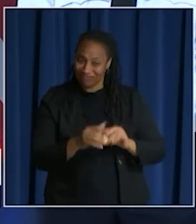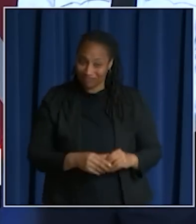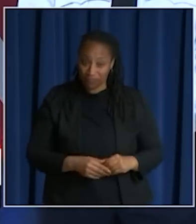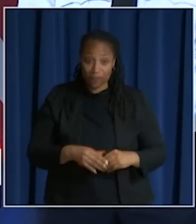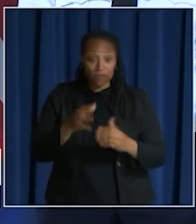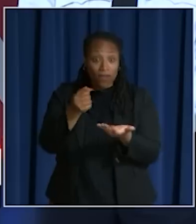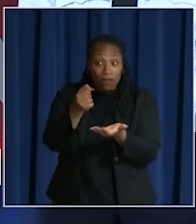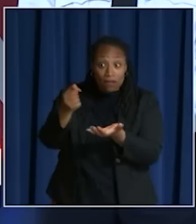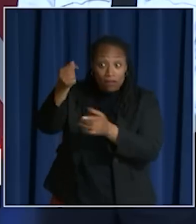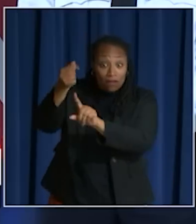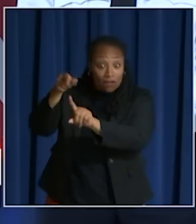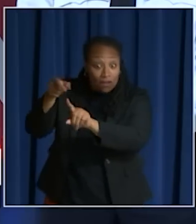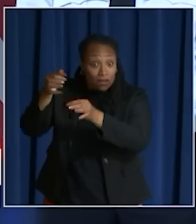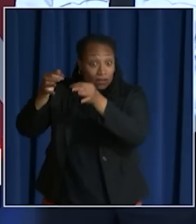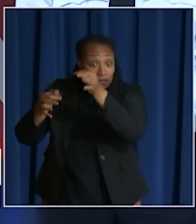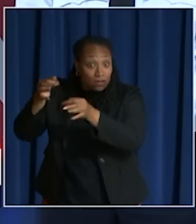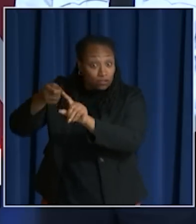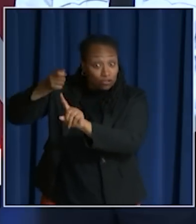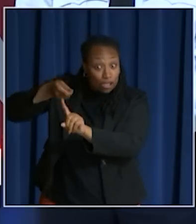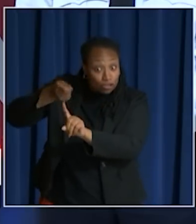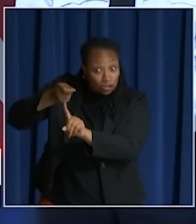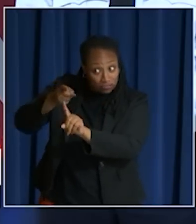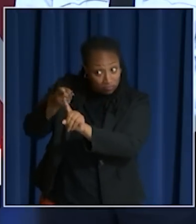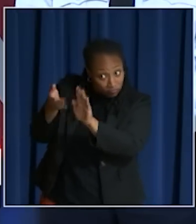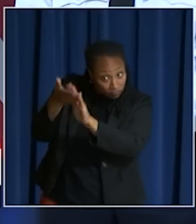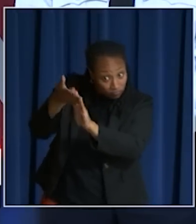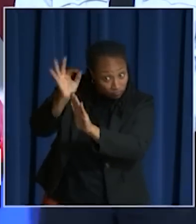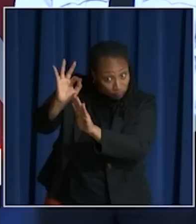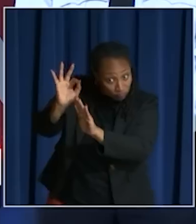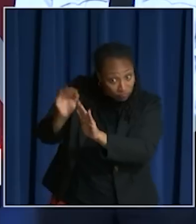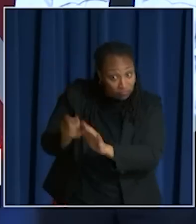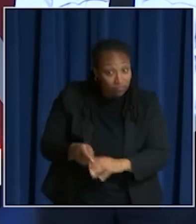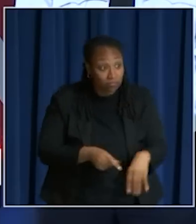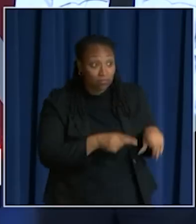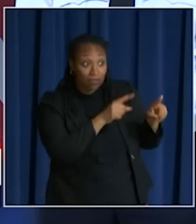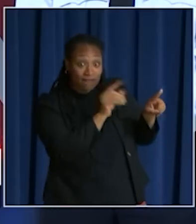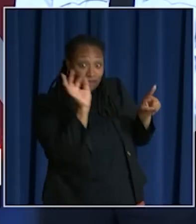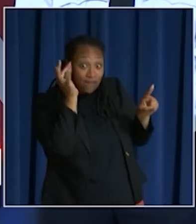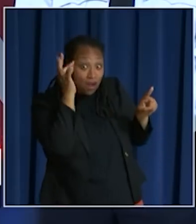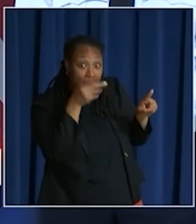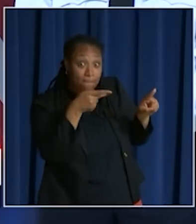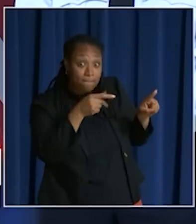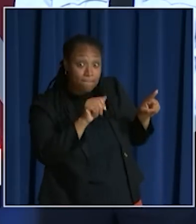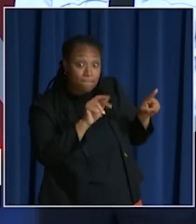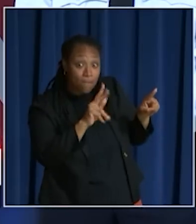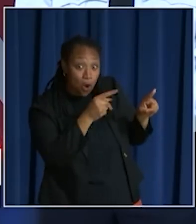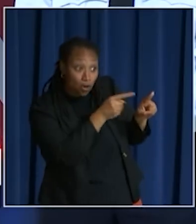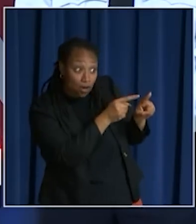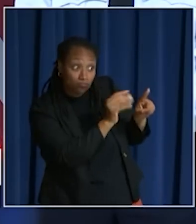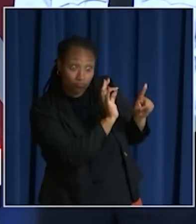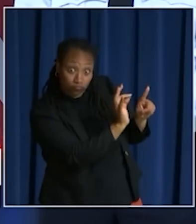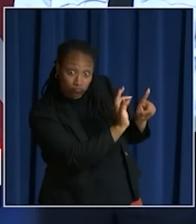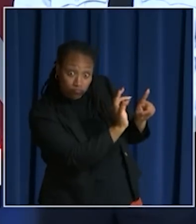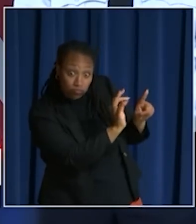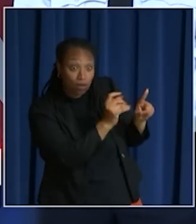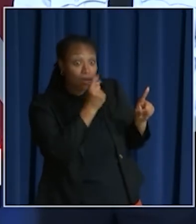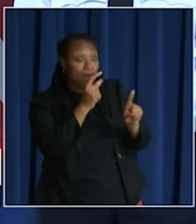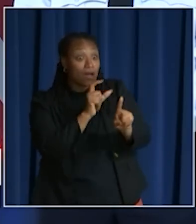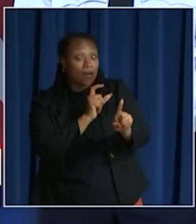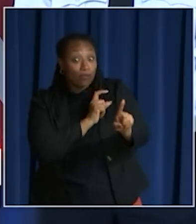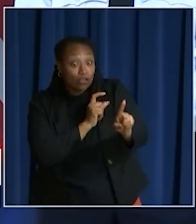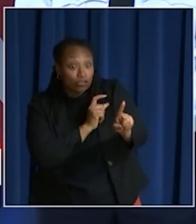including making sure that all federal parks are supported, not just with law enforcement, but with other clean and